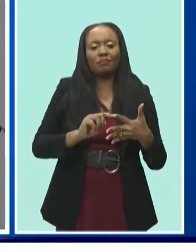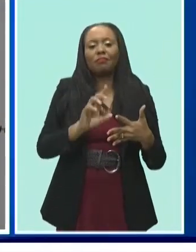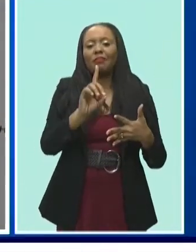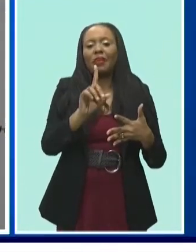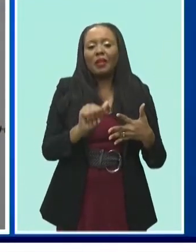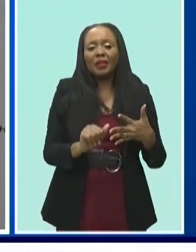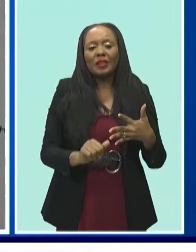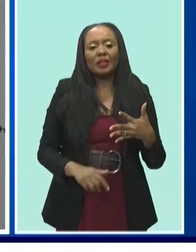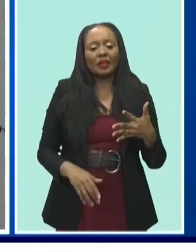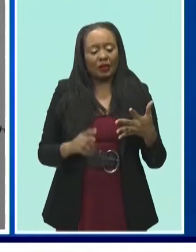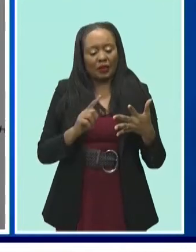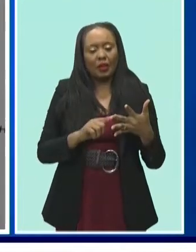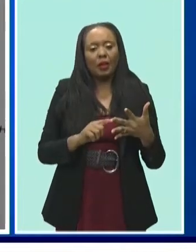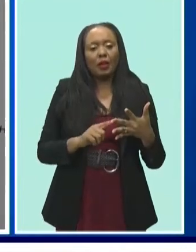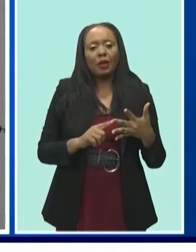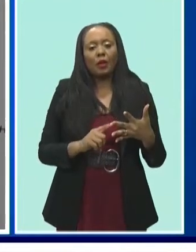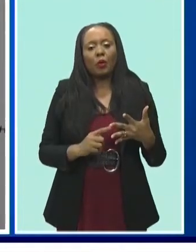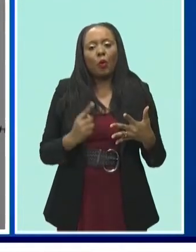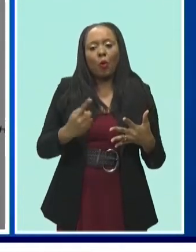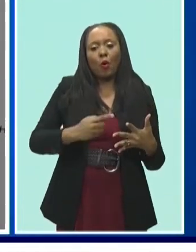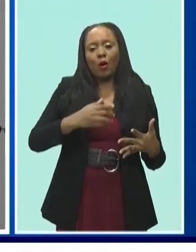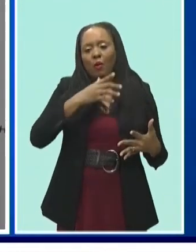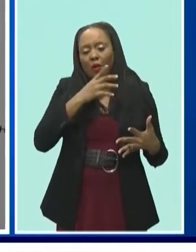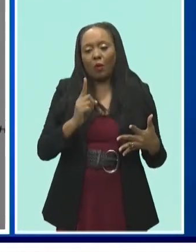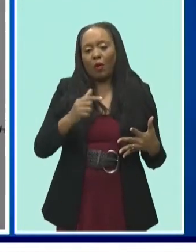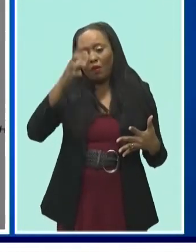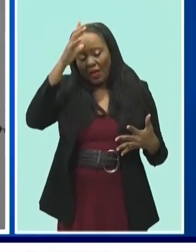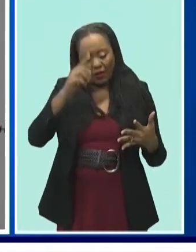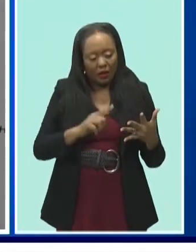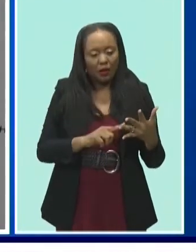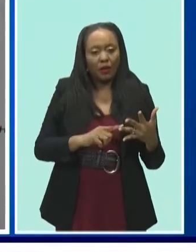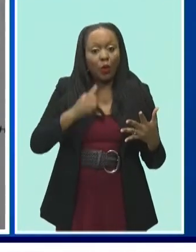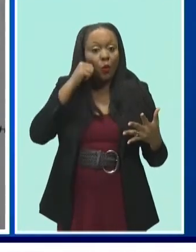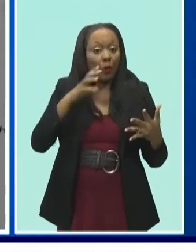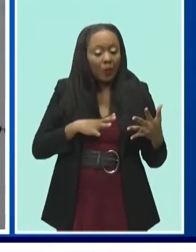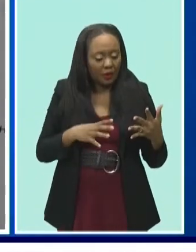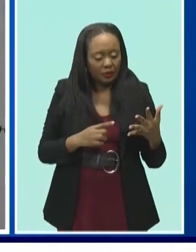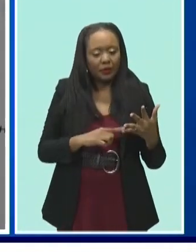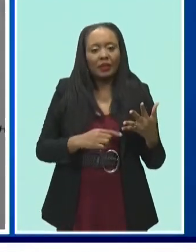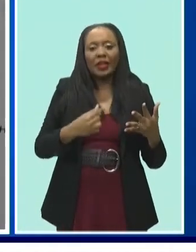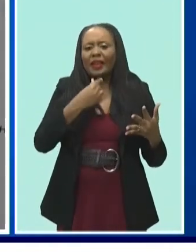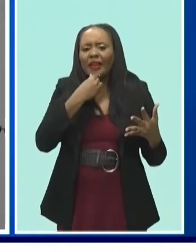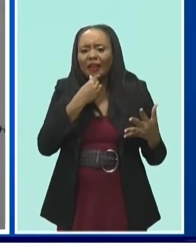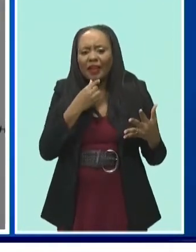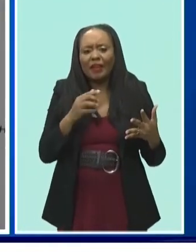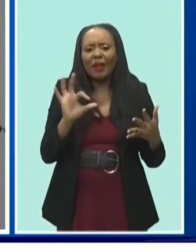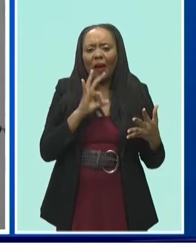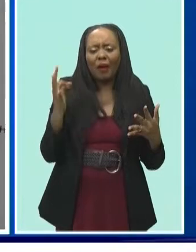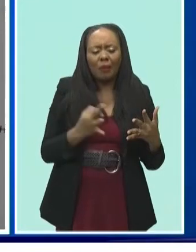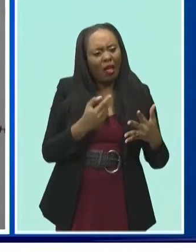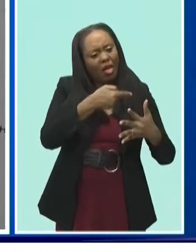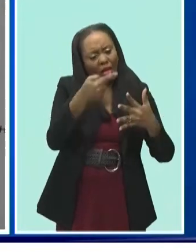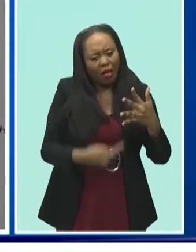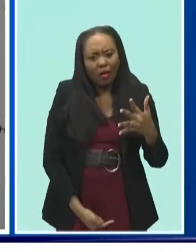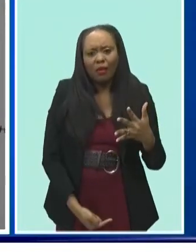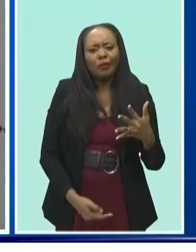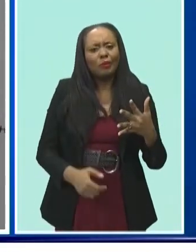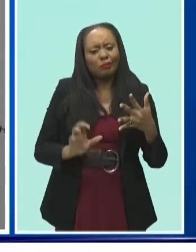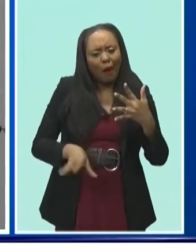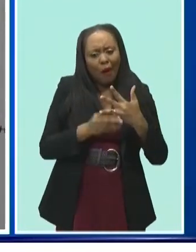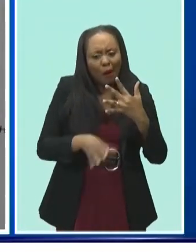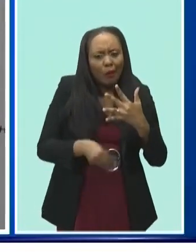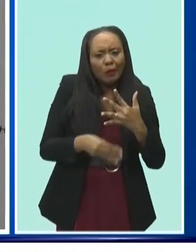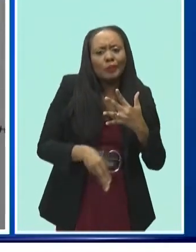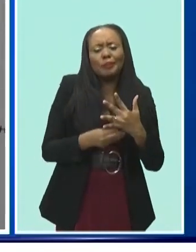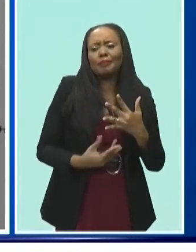disabilities, through to single-parent families, sole female travellers, gay families, and everything else you can imagine